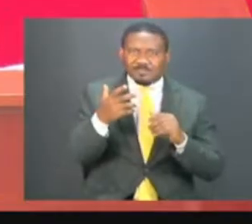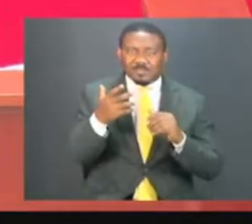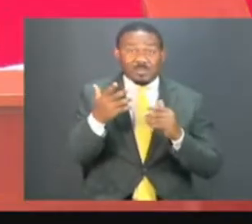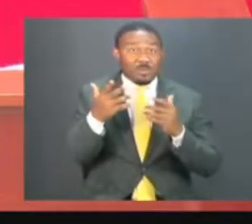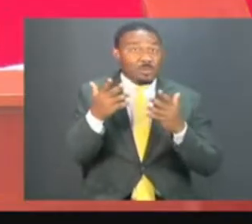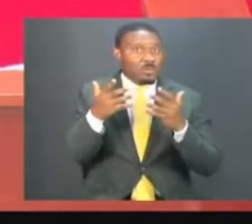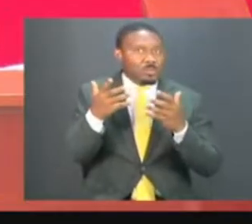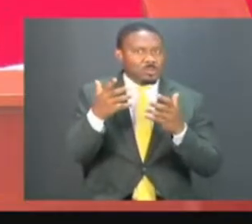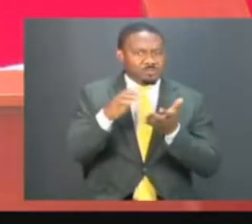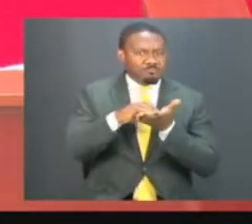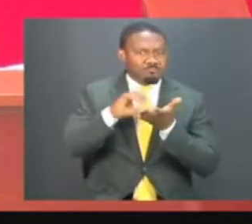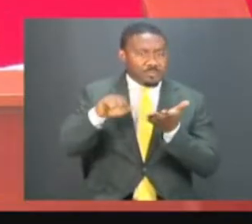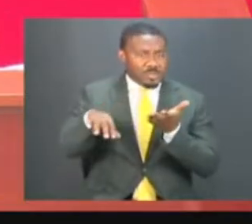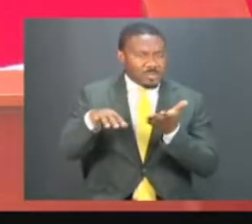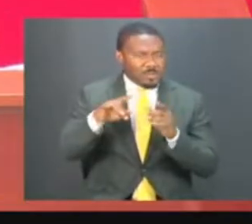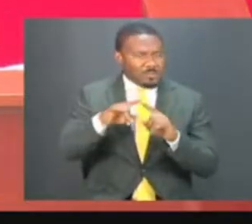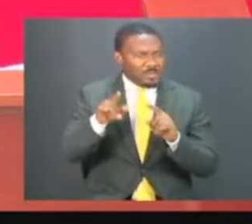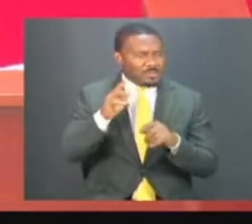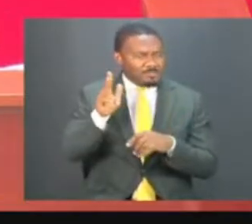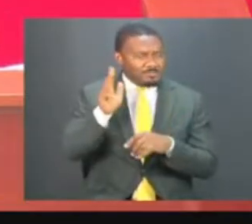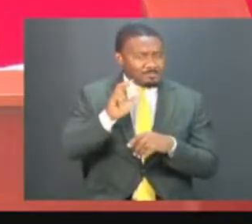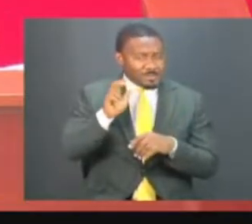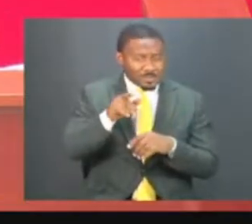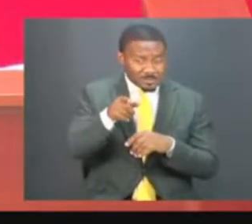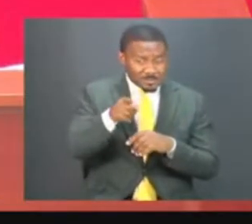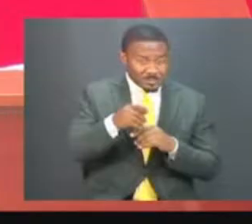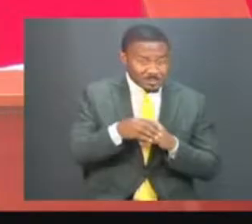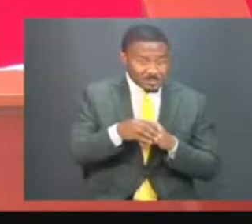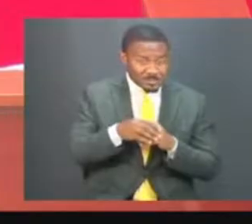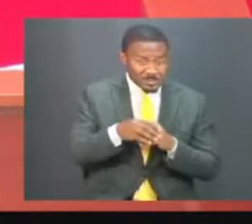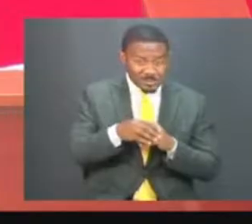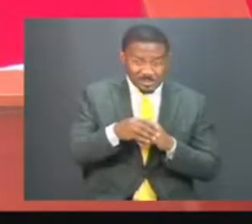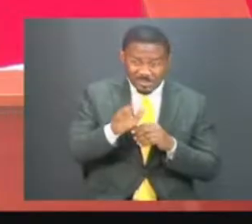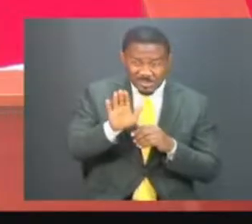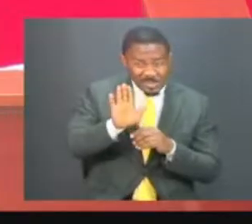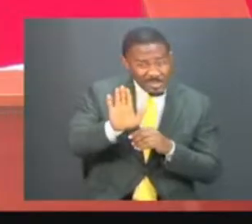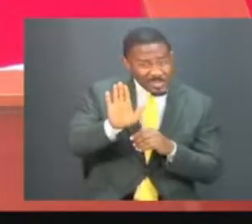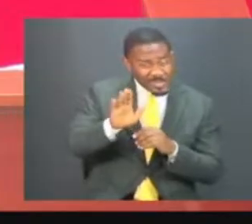But listening to my brother, the anger is also going.